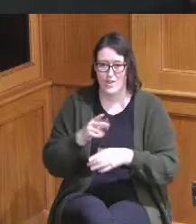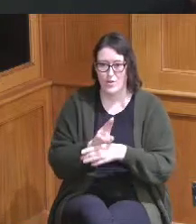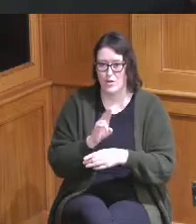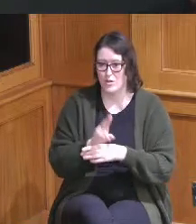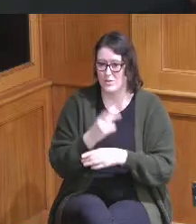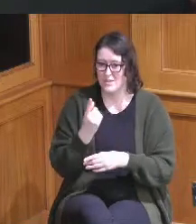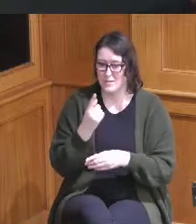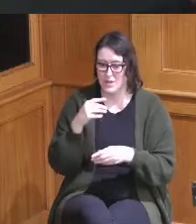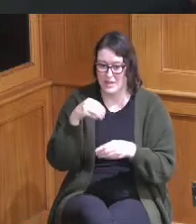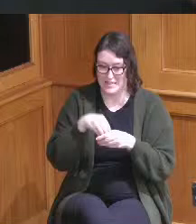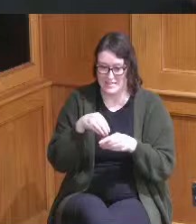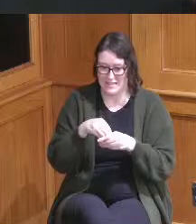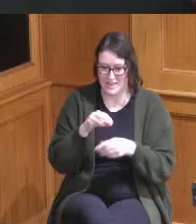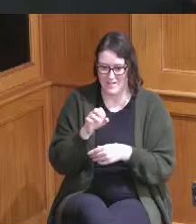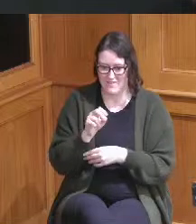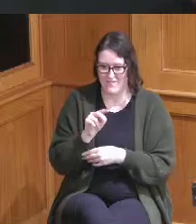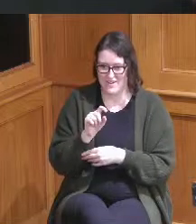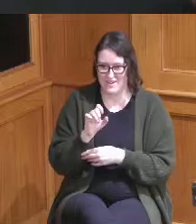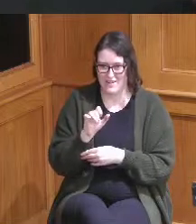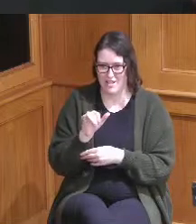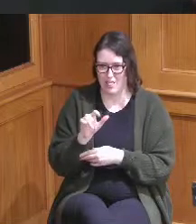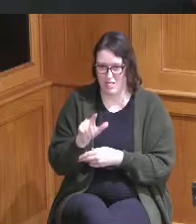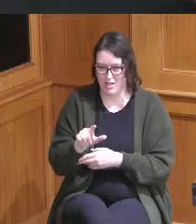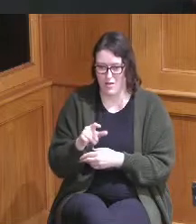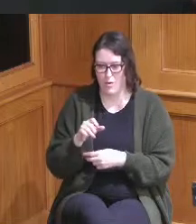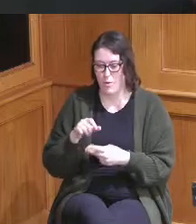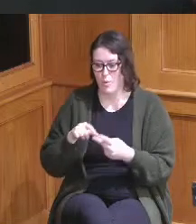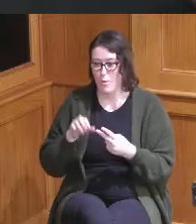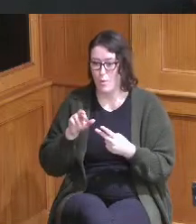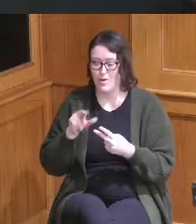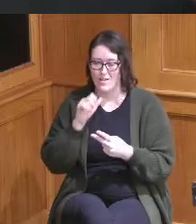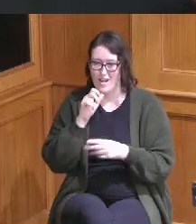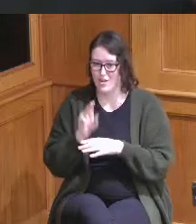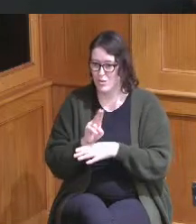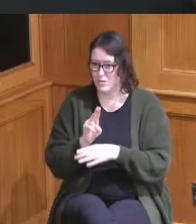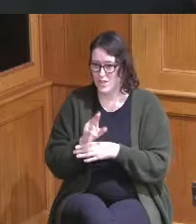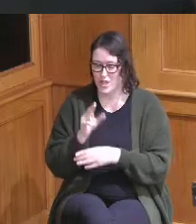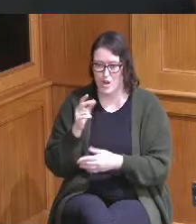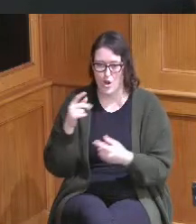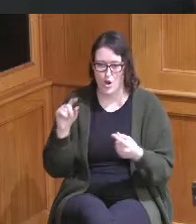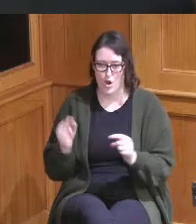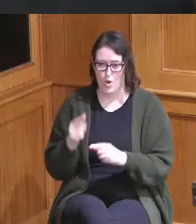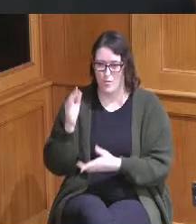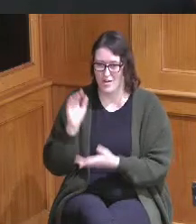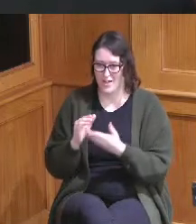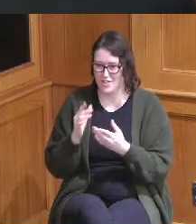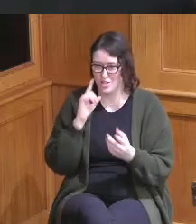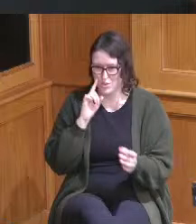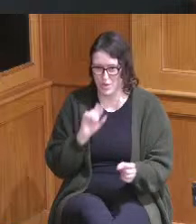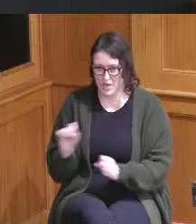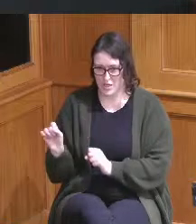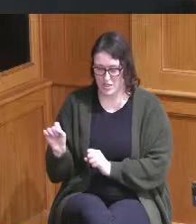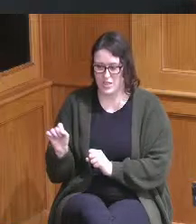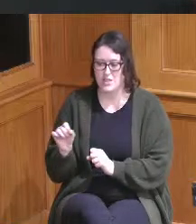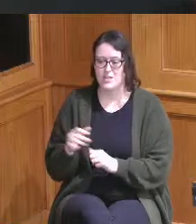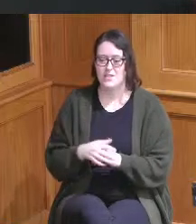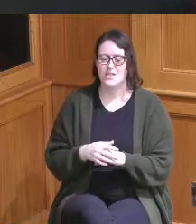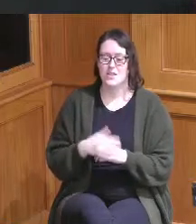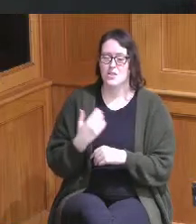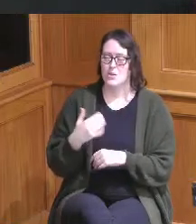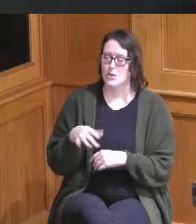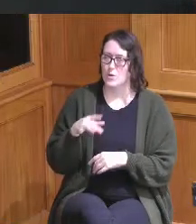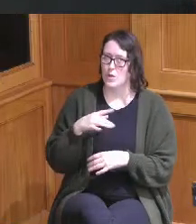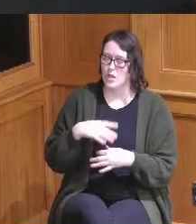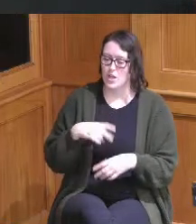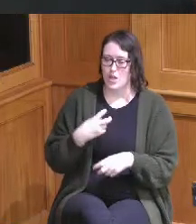substances, using drugs alone, or failing to utilize harm reduction strategies. In light of these findings, it is critical to